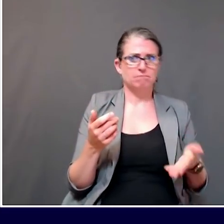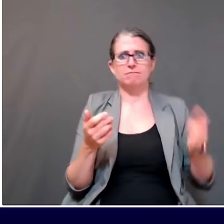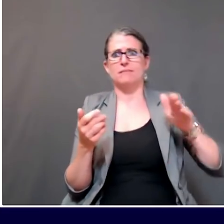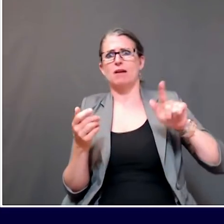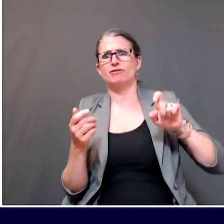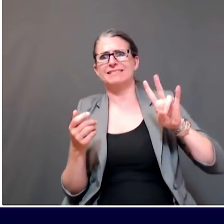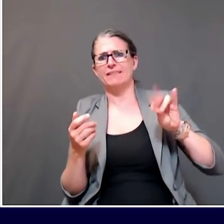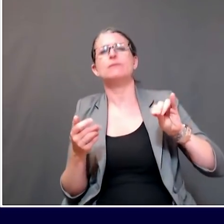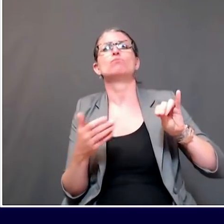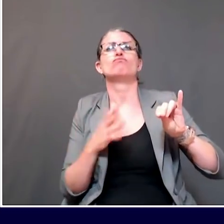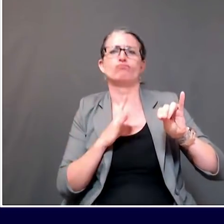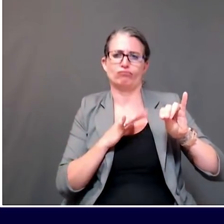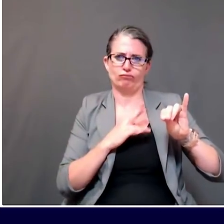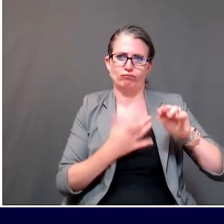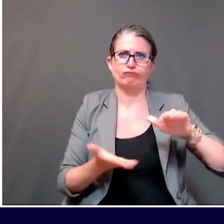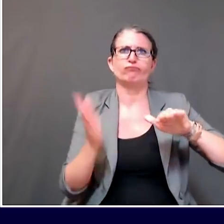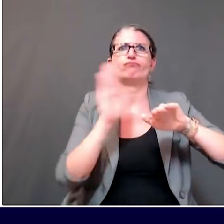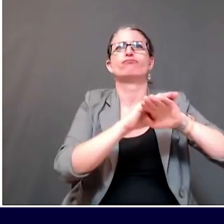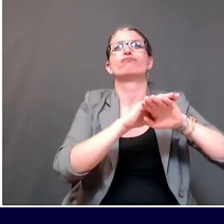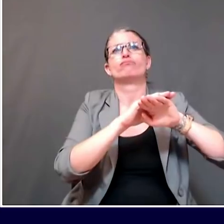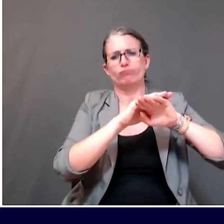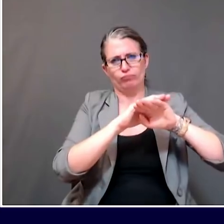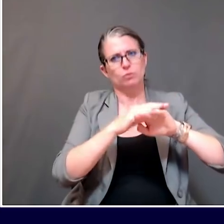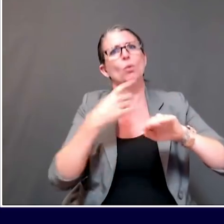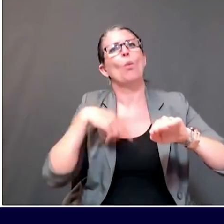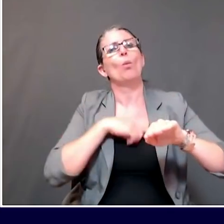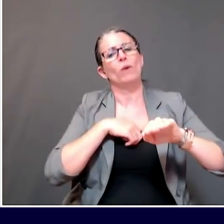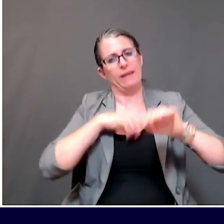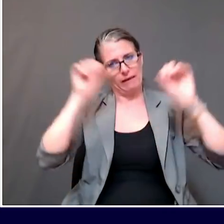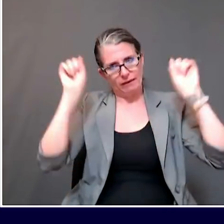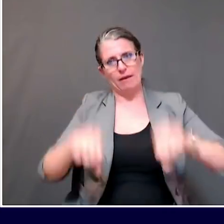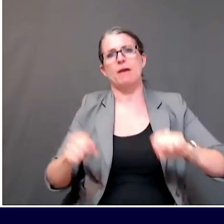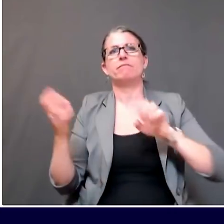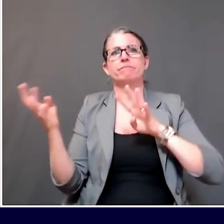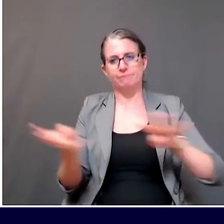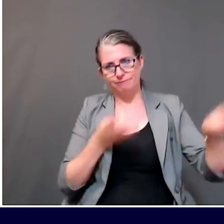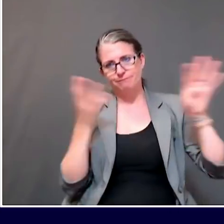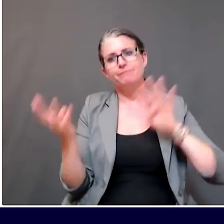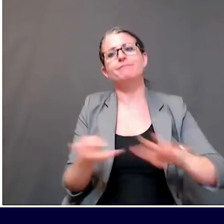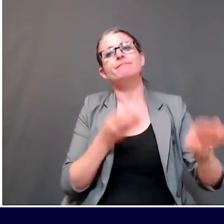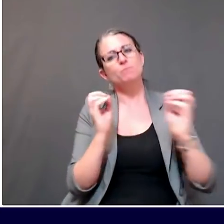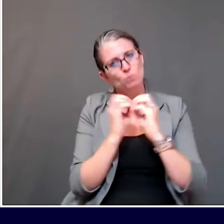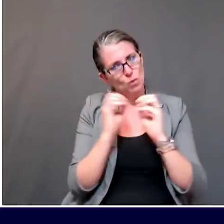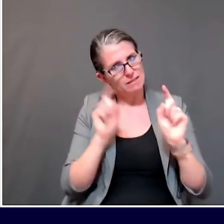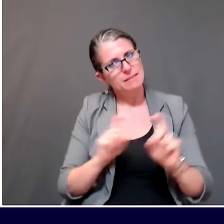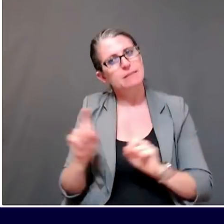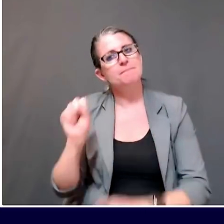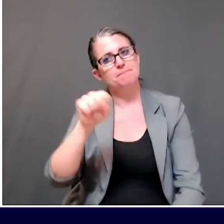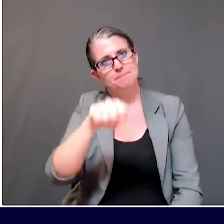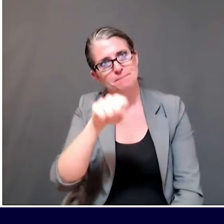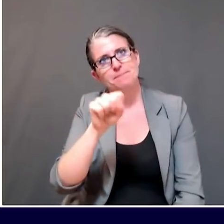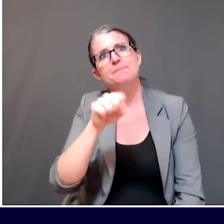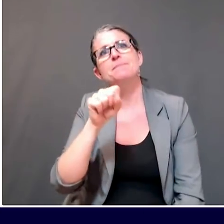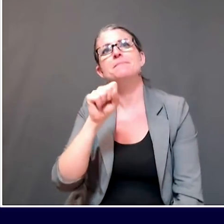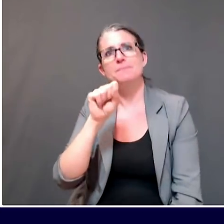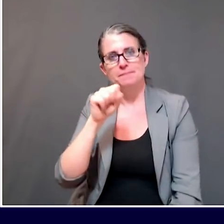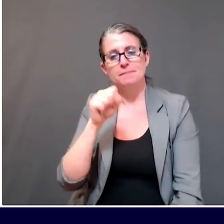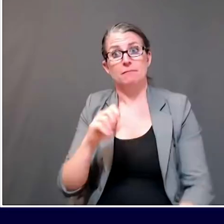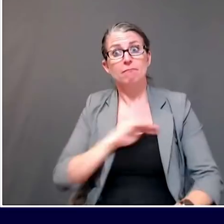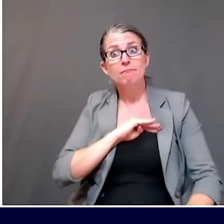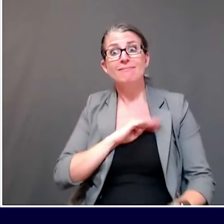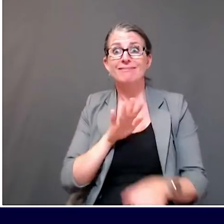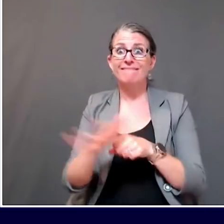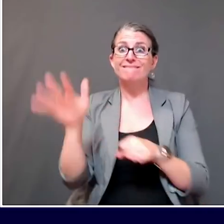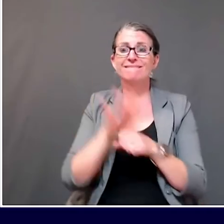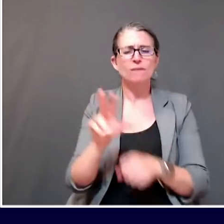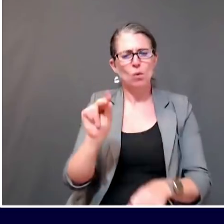supplies, swabs, and transport media. So progress is being made. We've still got more to do, but progress is most definitely in the